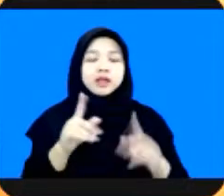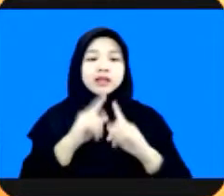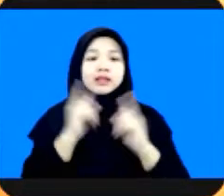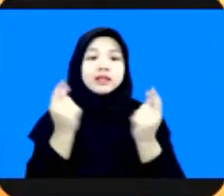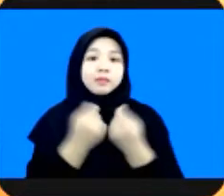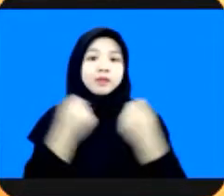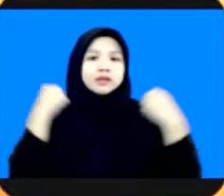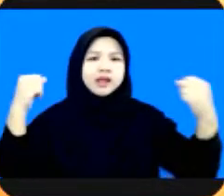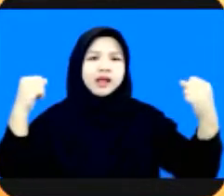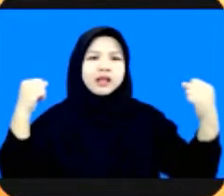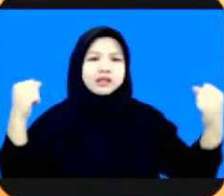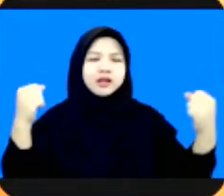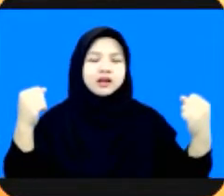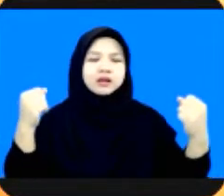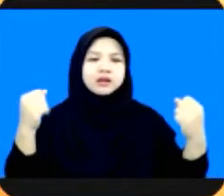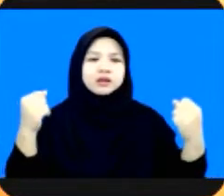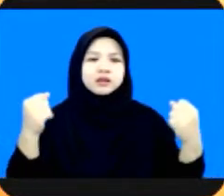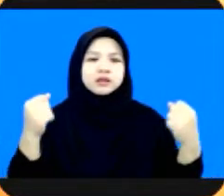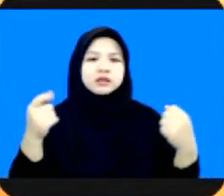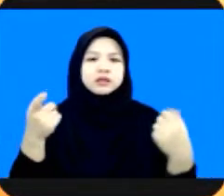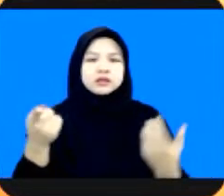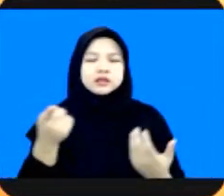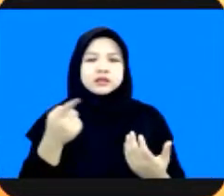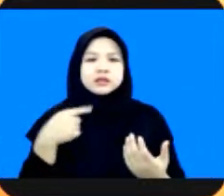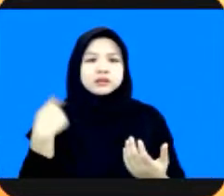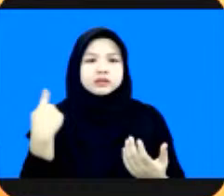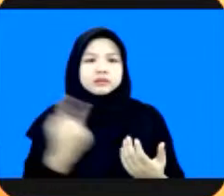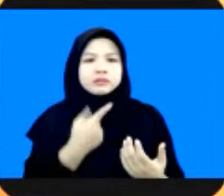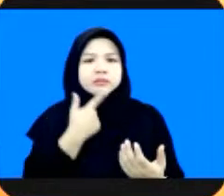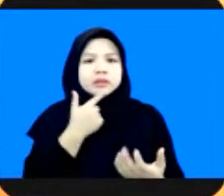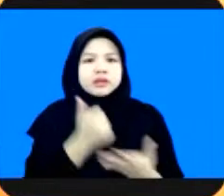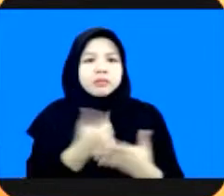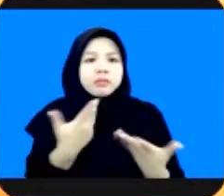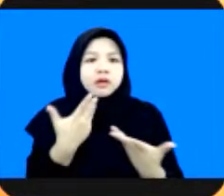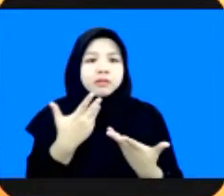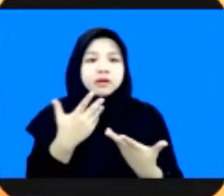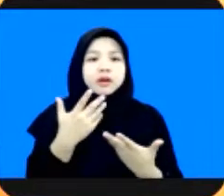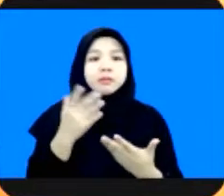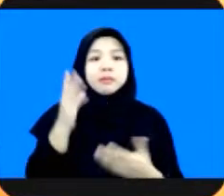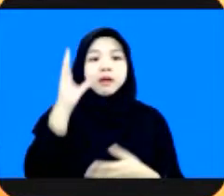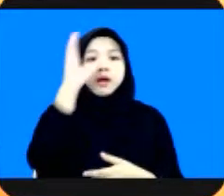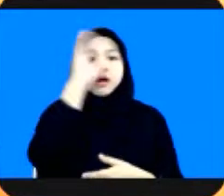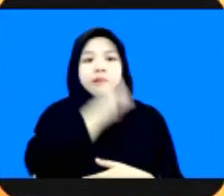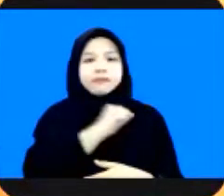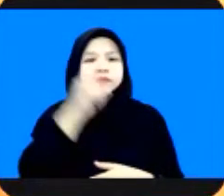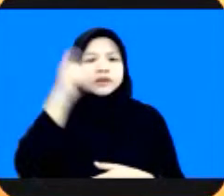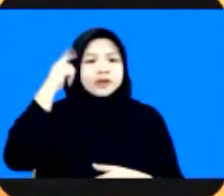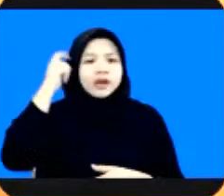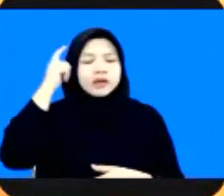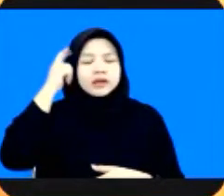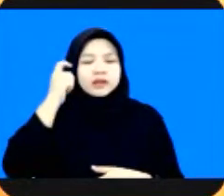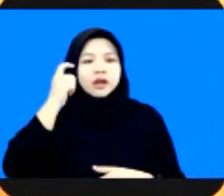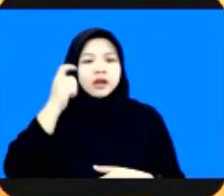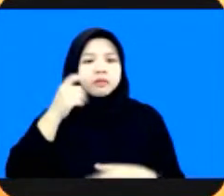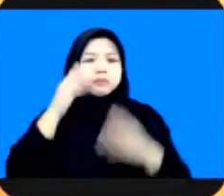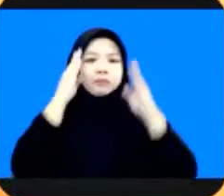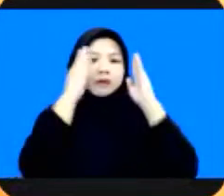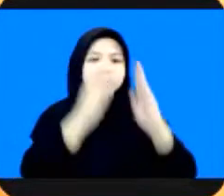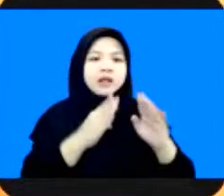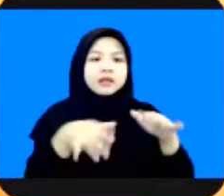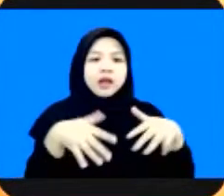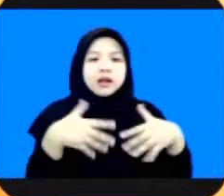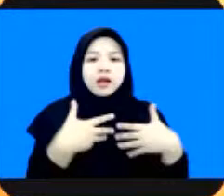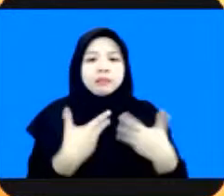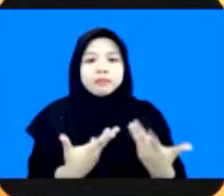So it's really important for us to understand what is the concern. So we conduct another survey with Nielsen and